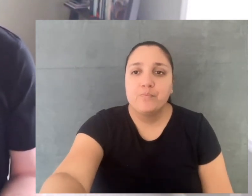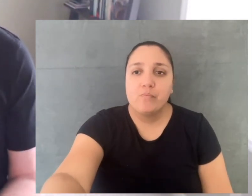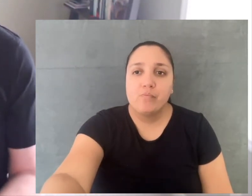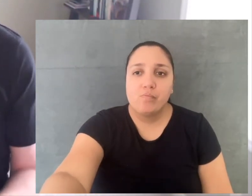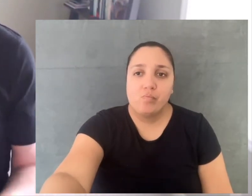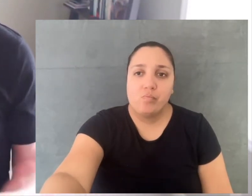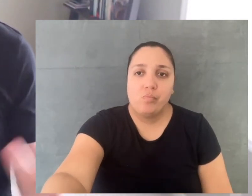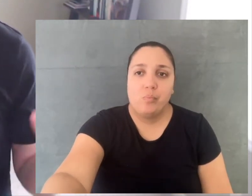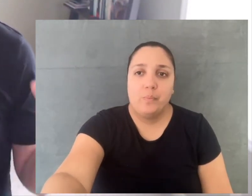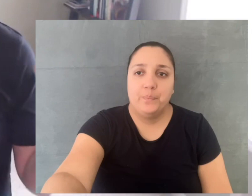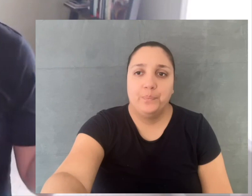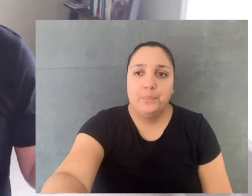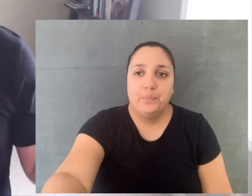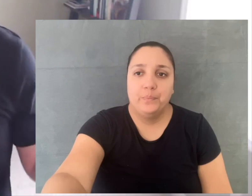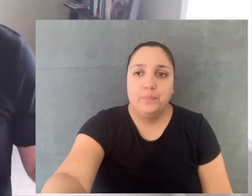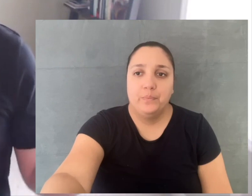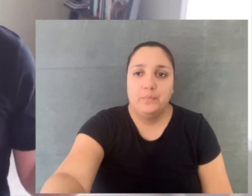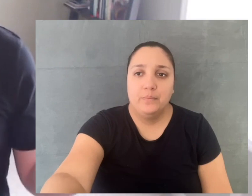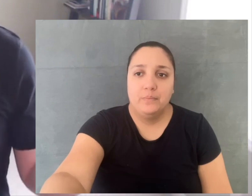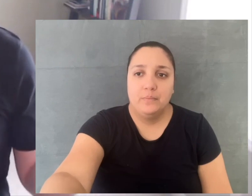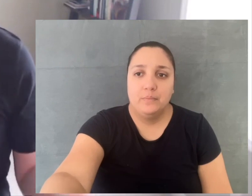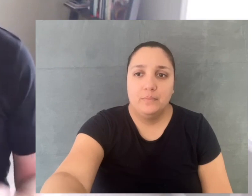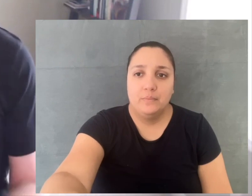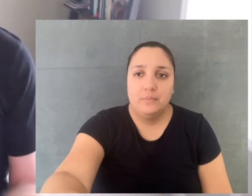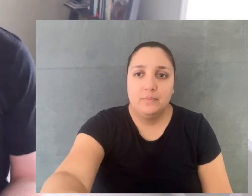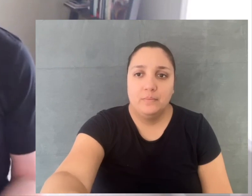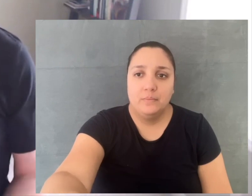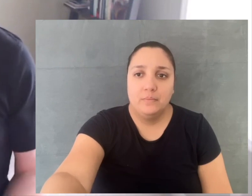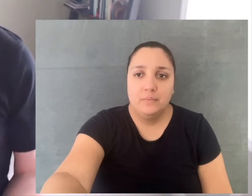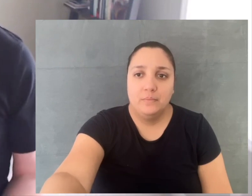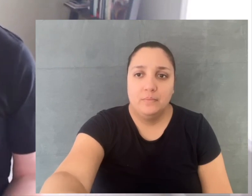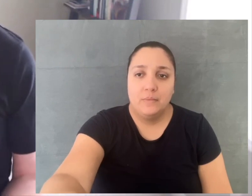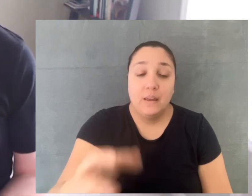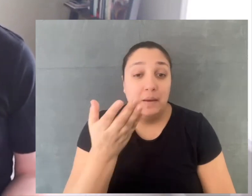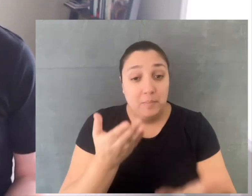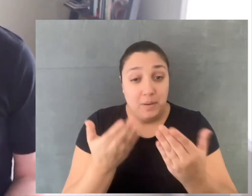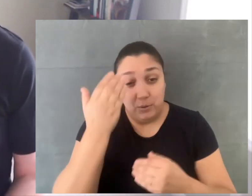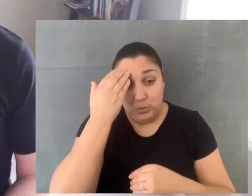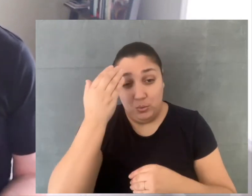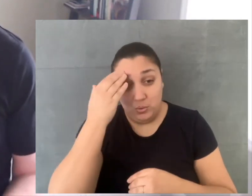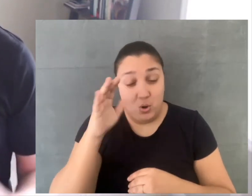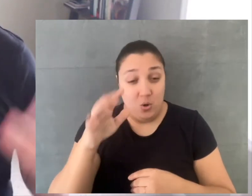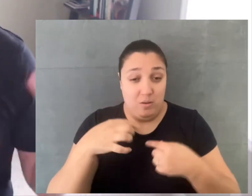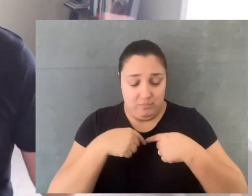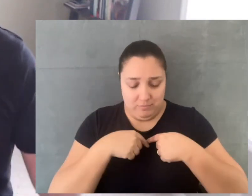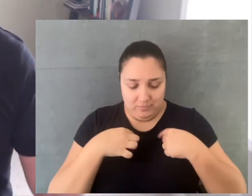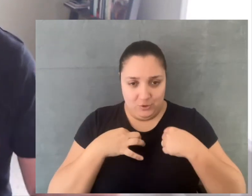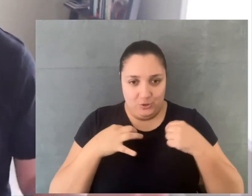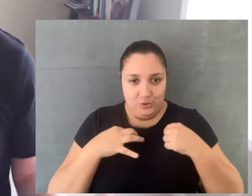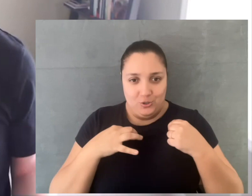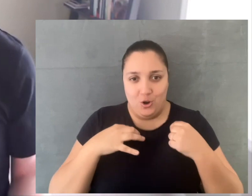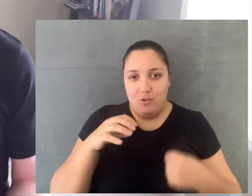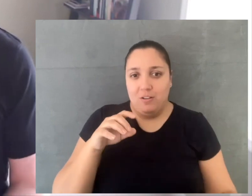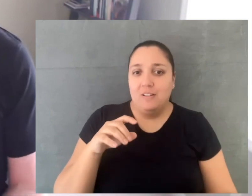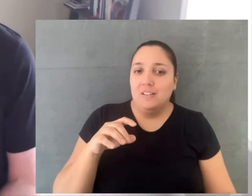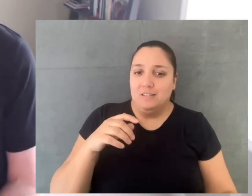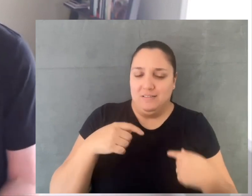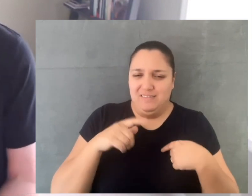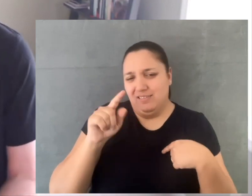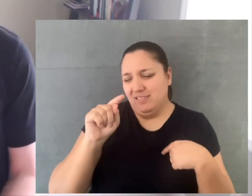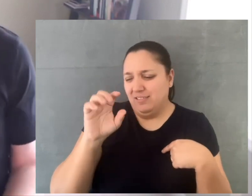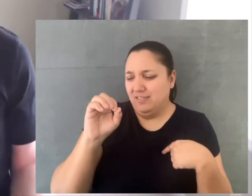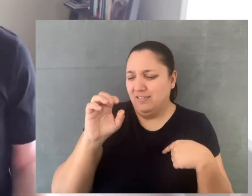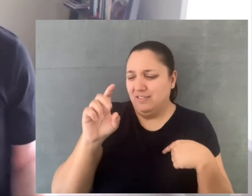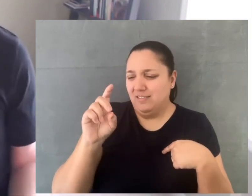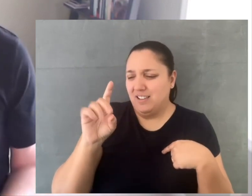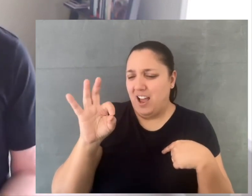And you may have noticed my strange t-shirt that I'm wearing this morning, the Todd Father. It's not because I have a particular ego about my name, but because I wanted